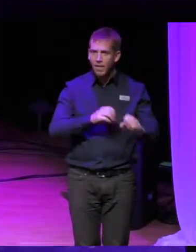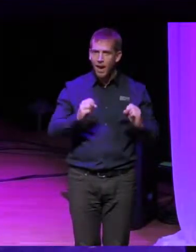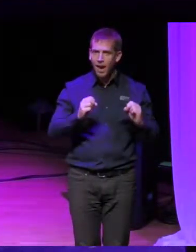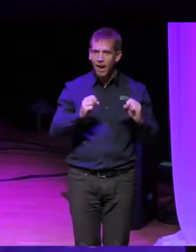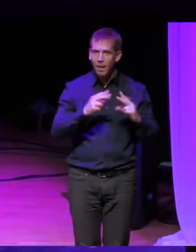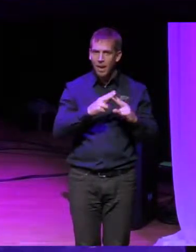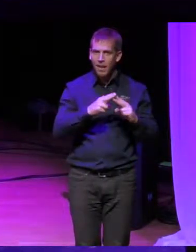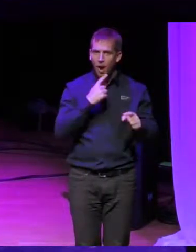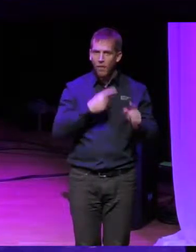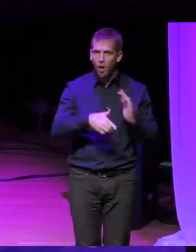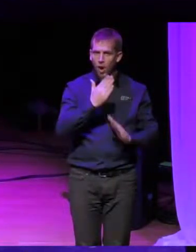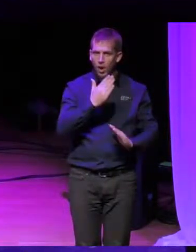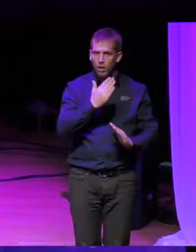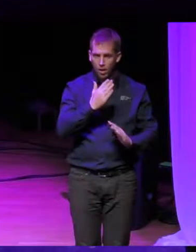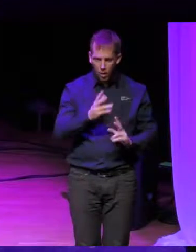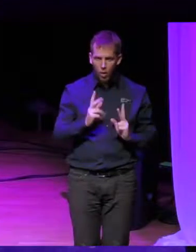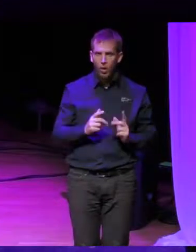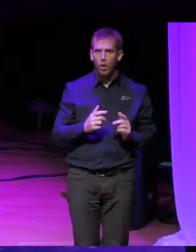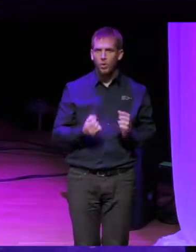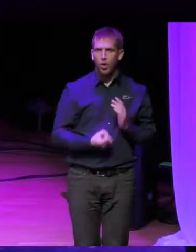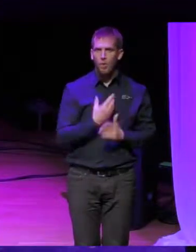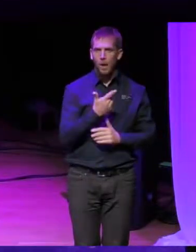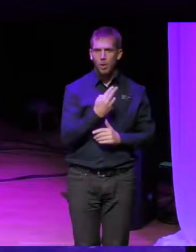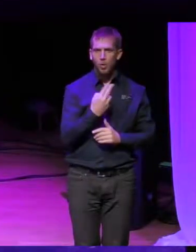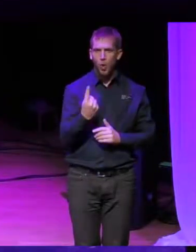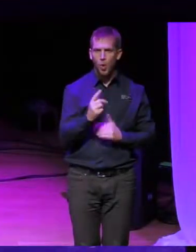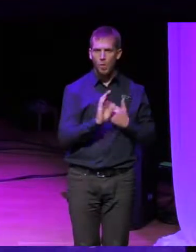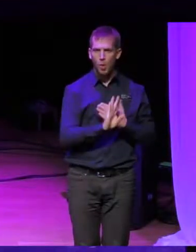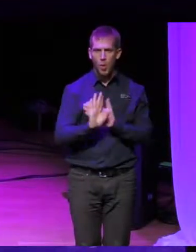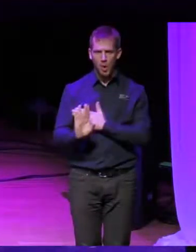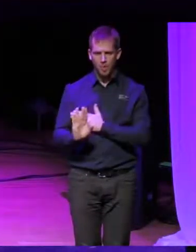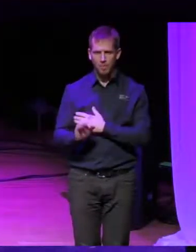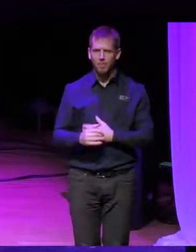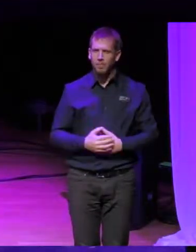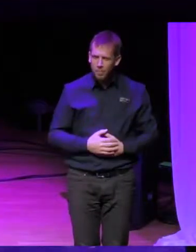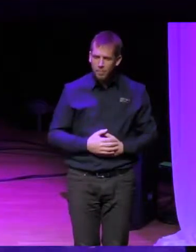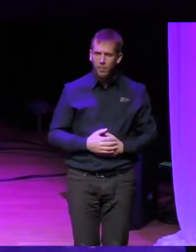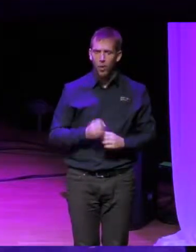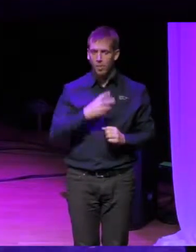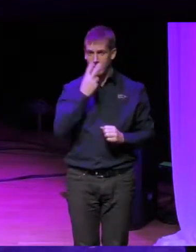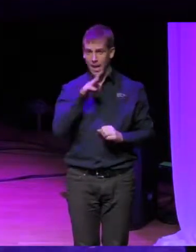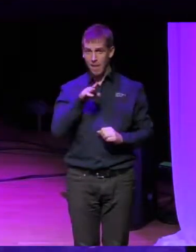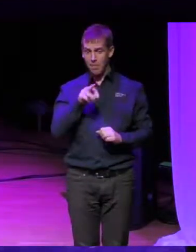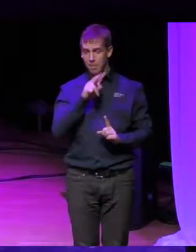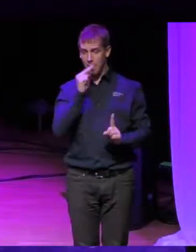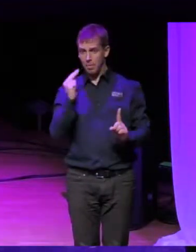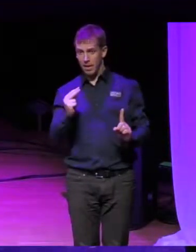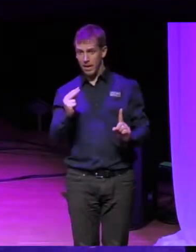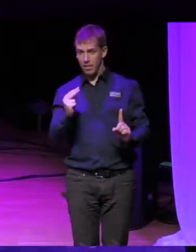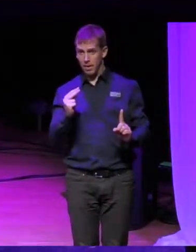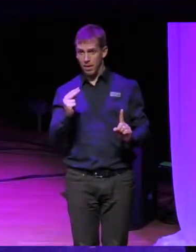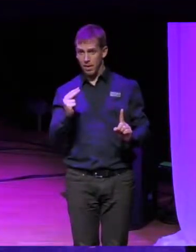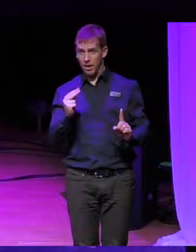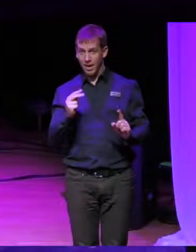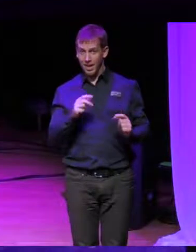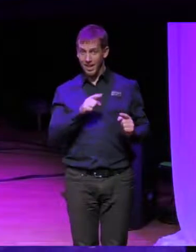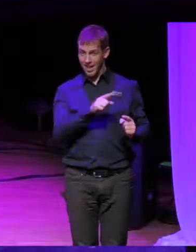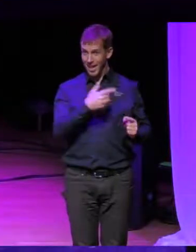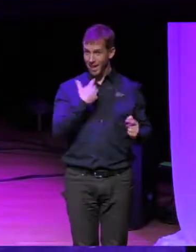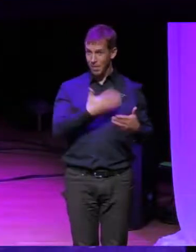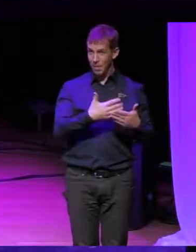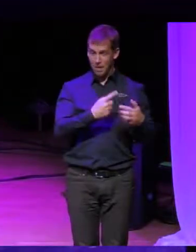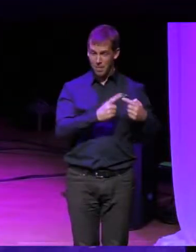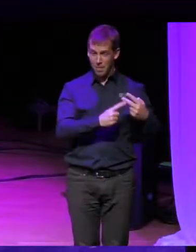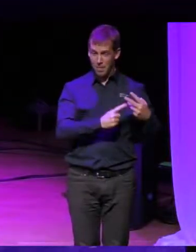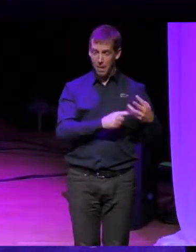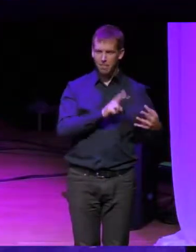restrictions. And from a human rights perspective, many of the measures that were supposed to make America great again were